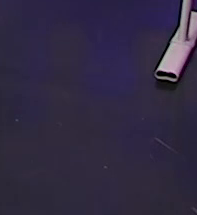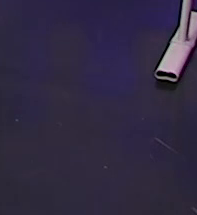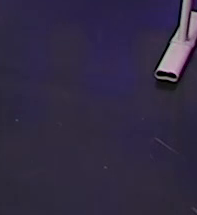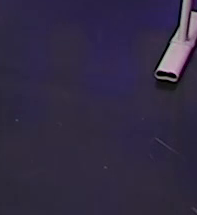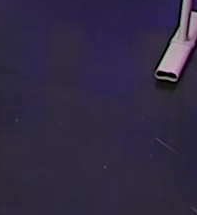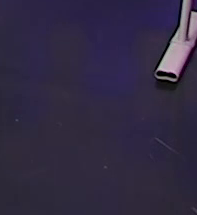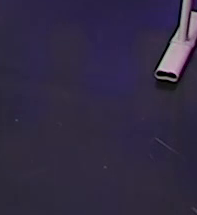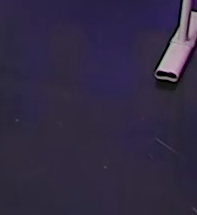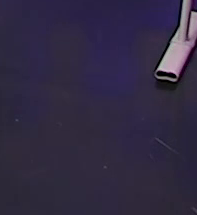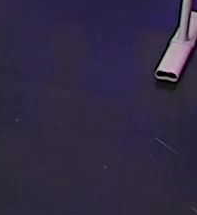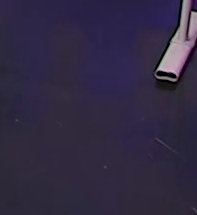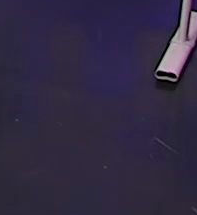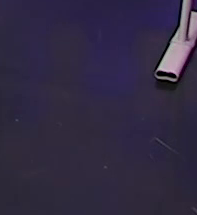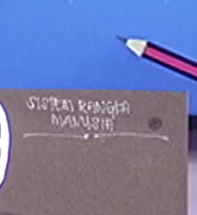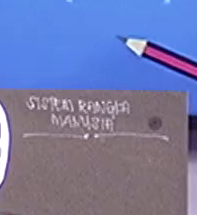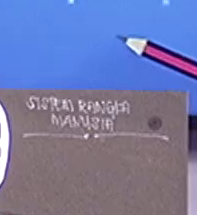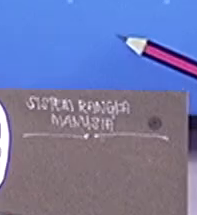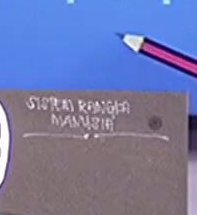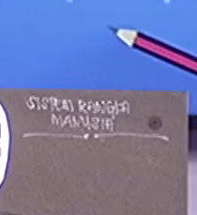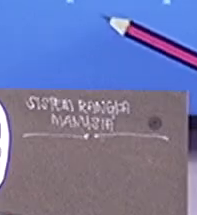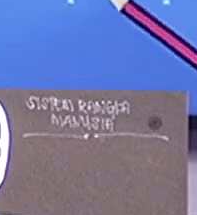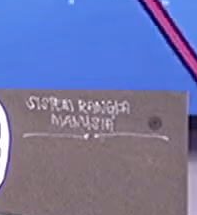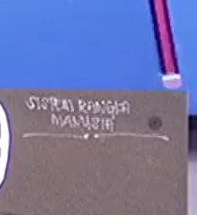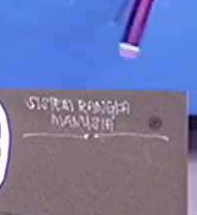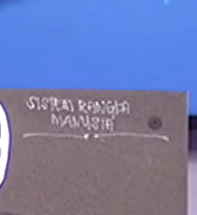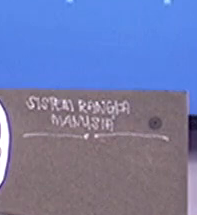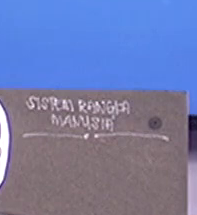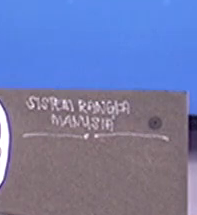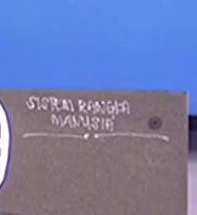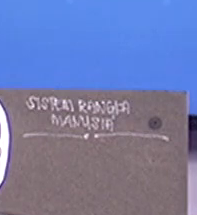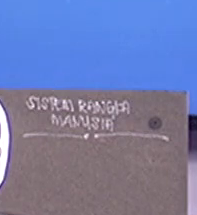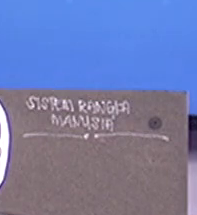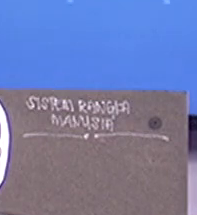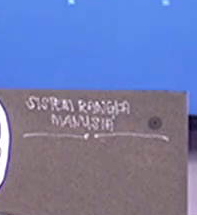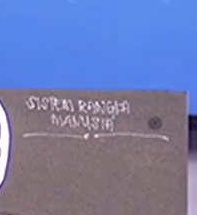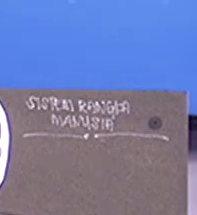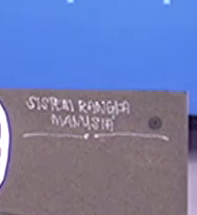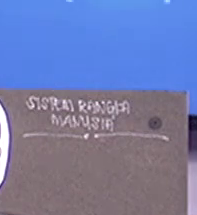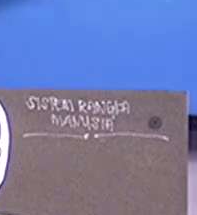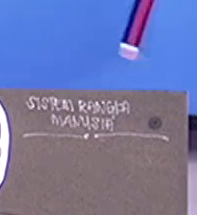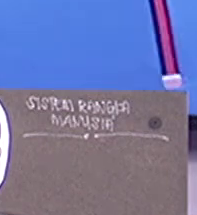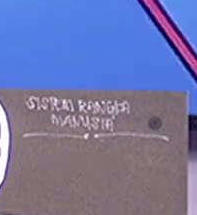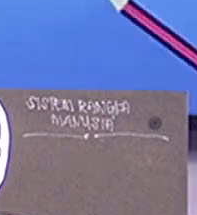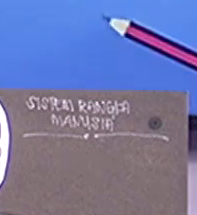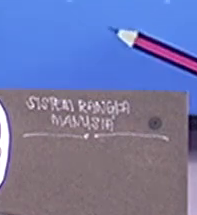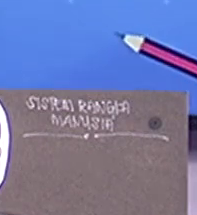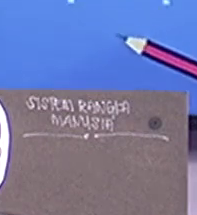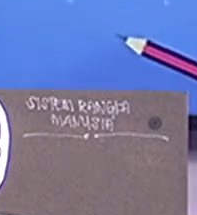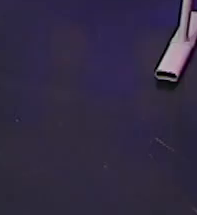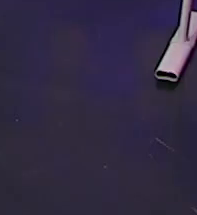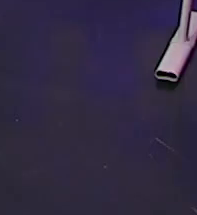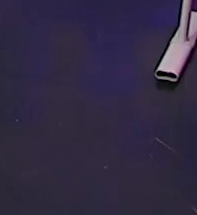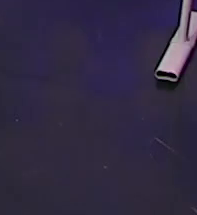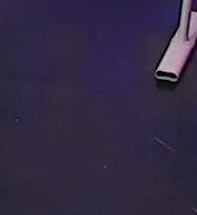bones? Hand, because there's a lot of movements using our hand. We write, we talk, yes, you know. Yes, that's great. Well done,